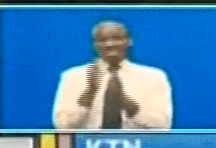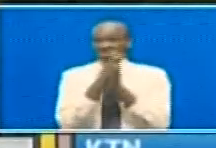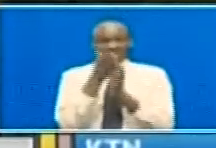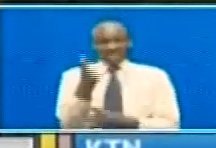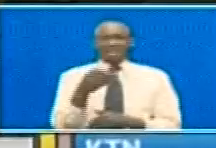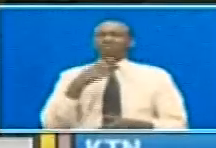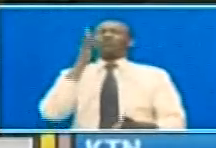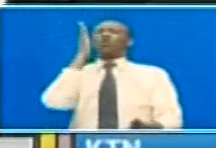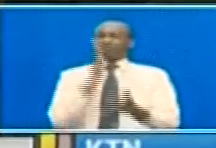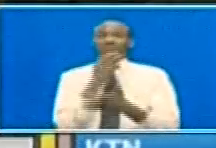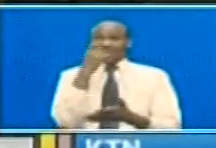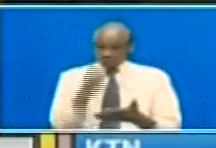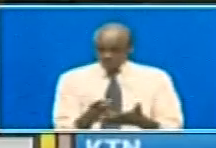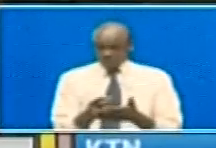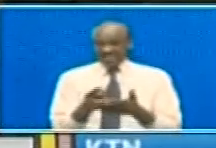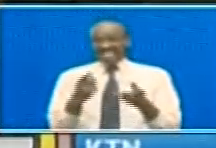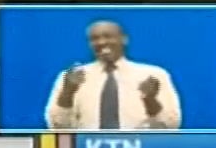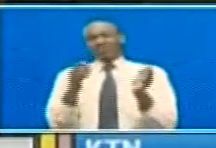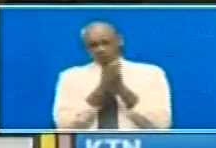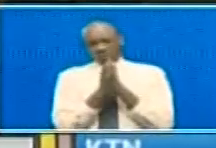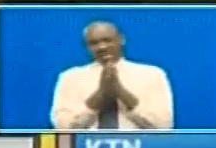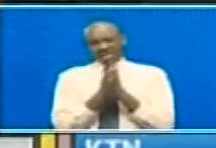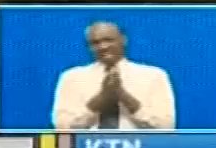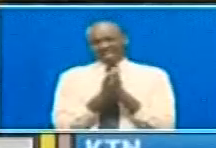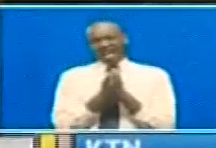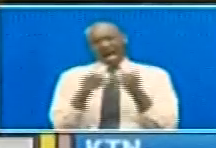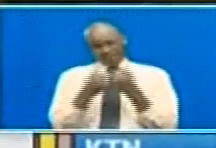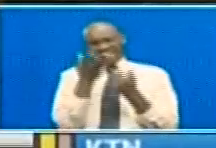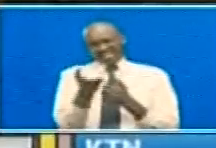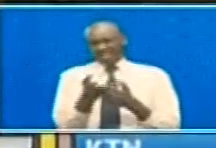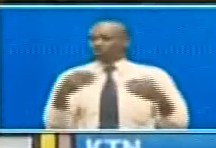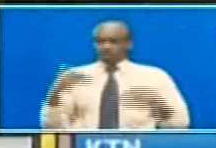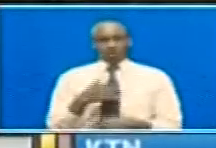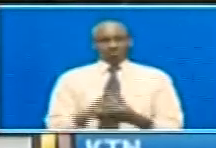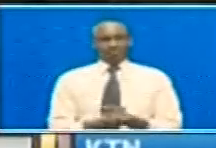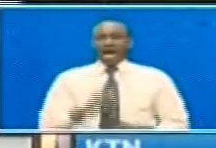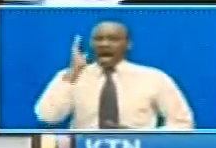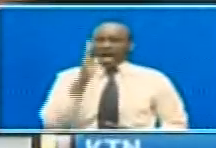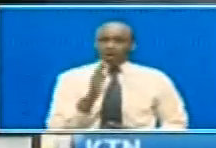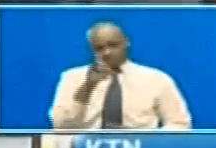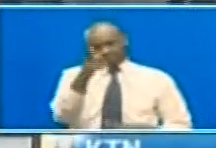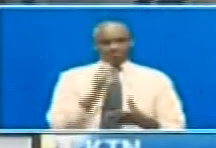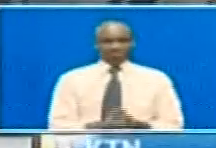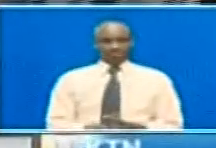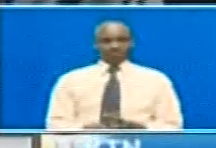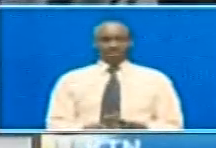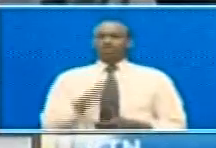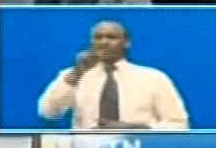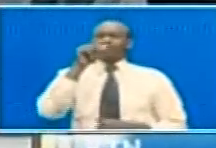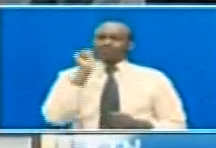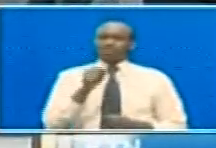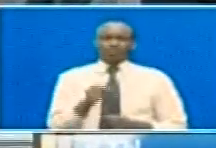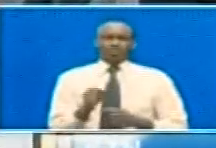He confirms to us certain things that, you know, took place here. Ezekiel, habari yako? Mzuri sana. Unaweza